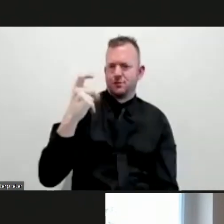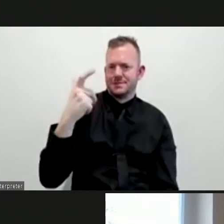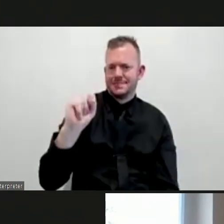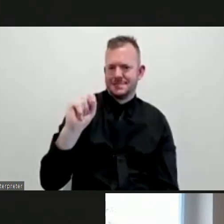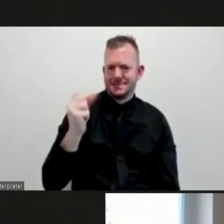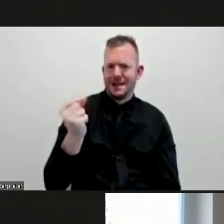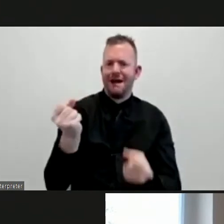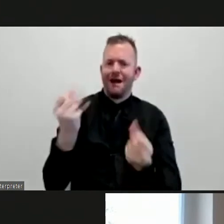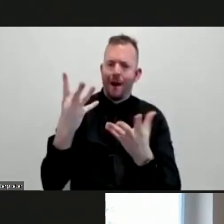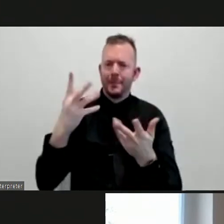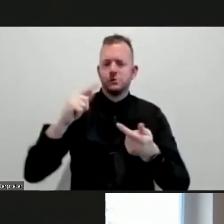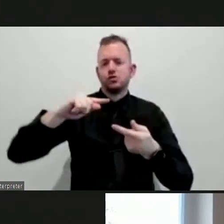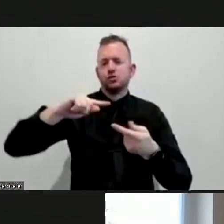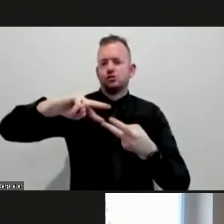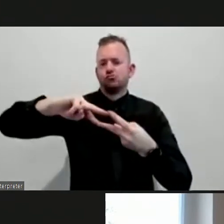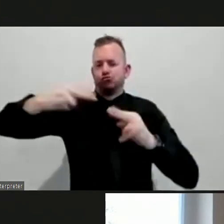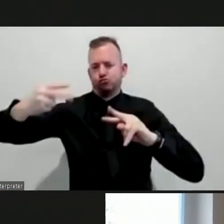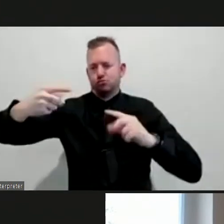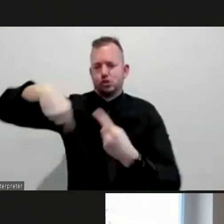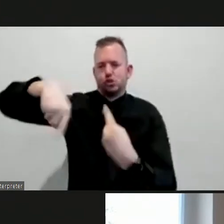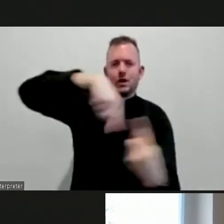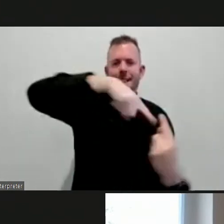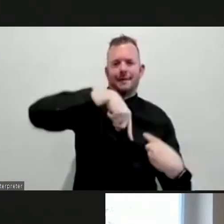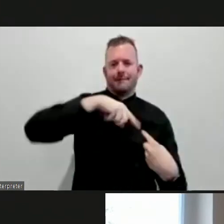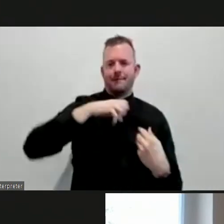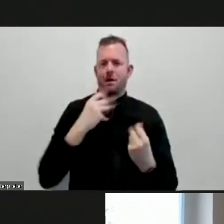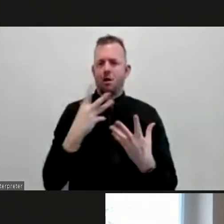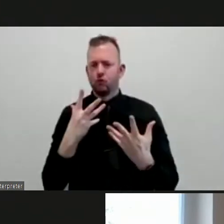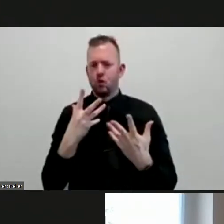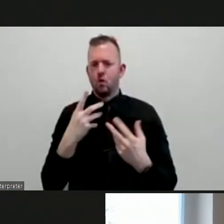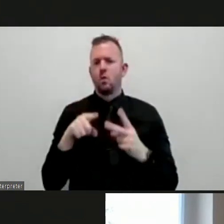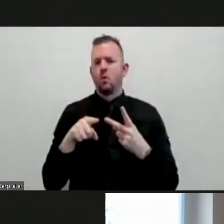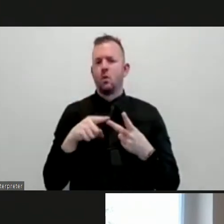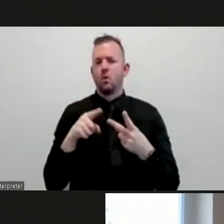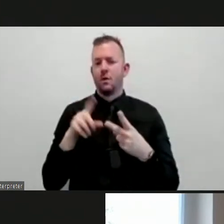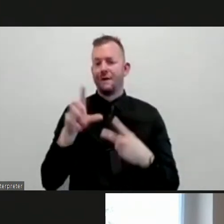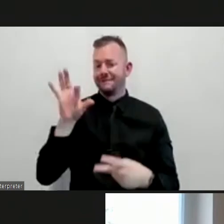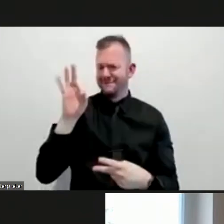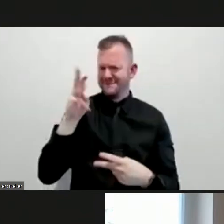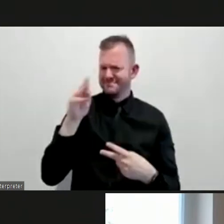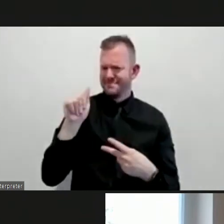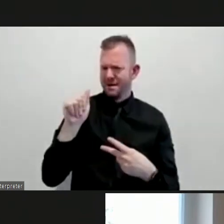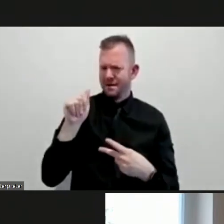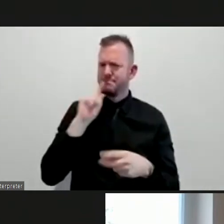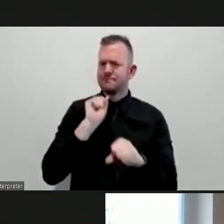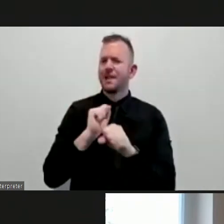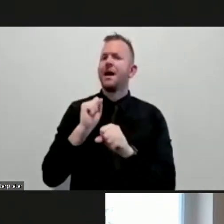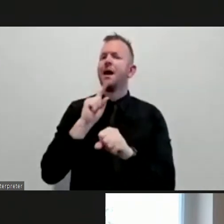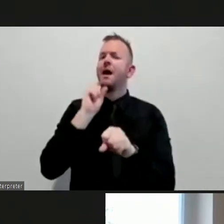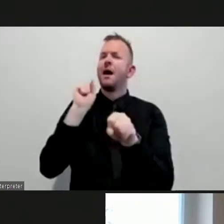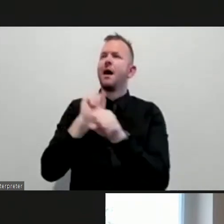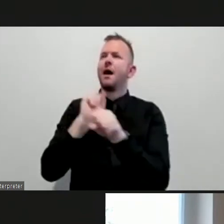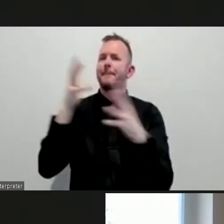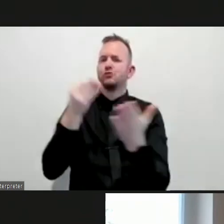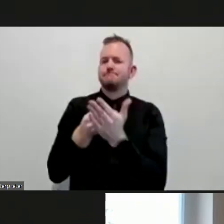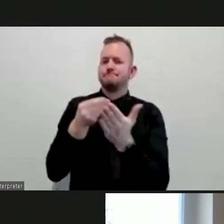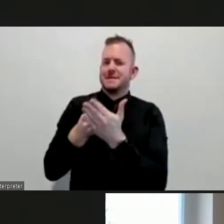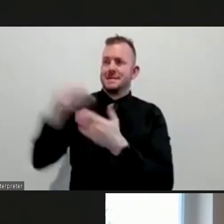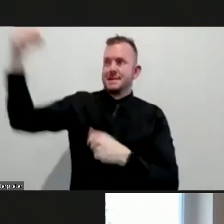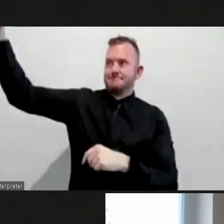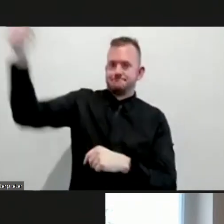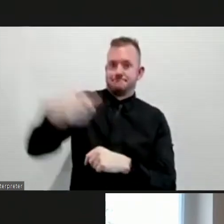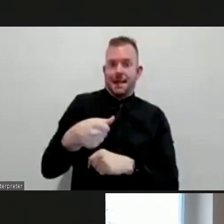FEMA. How much assistance are you getting from FEMA in terms of financial assistance and possibly people to come in and help with some of these big